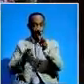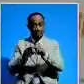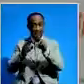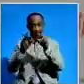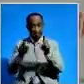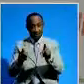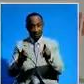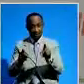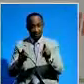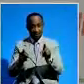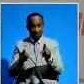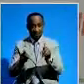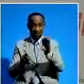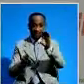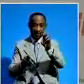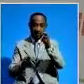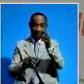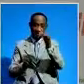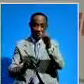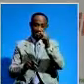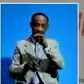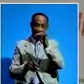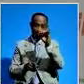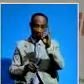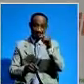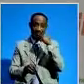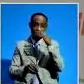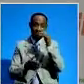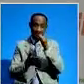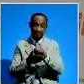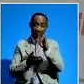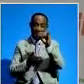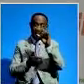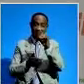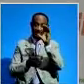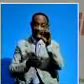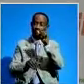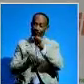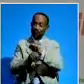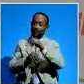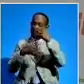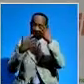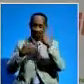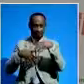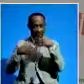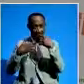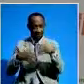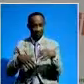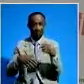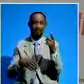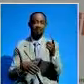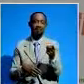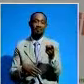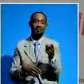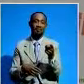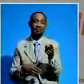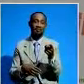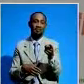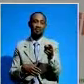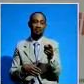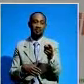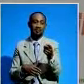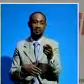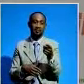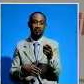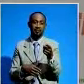Leonard Chiti, says the IDC is working hard to live to its mandate. The IDC has placed equal importance on rolling out